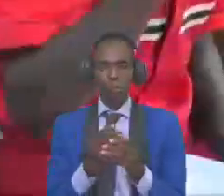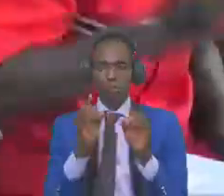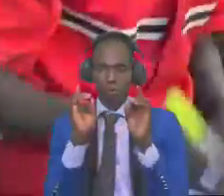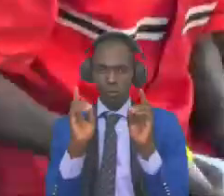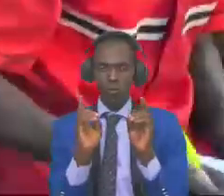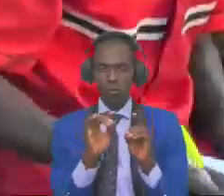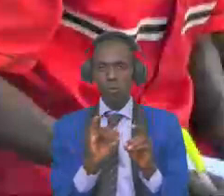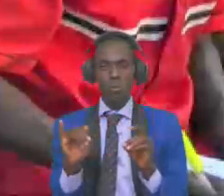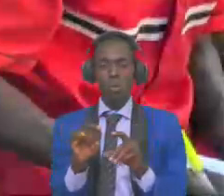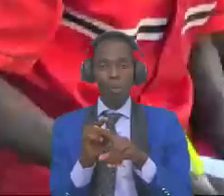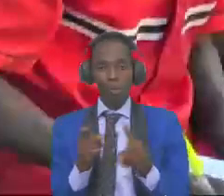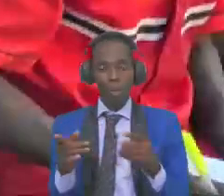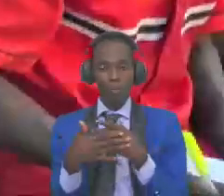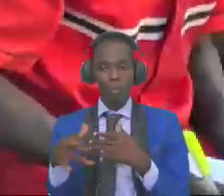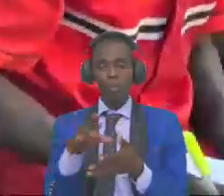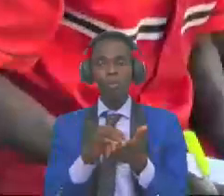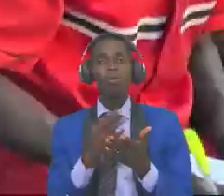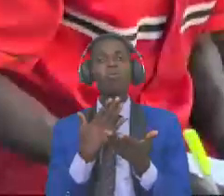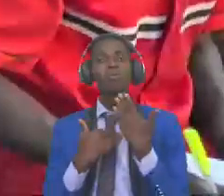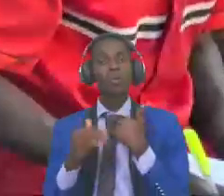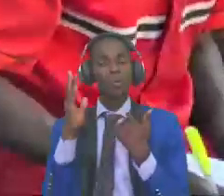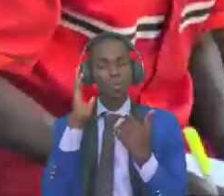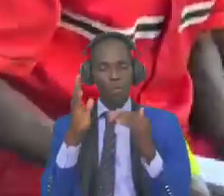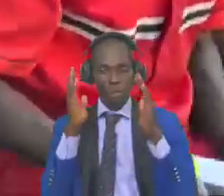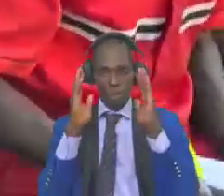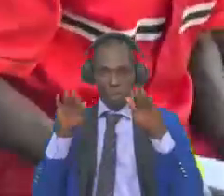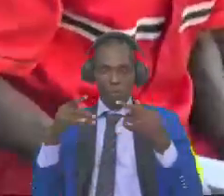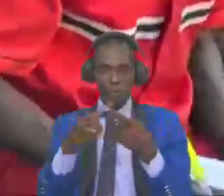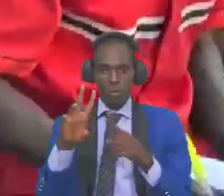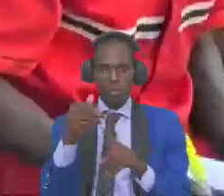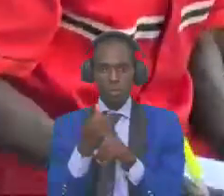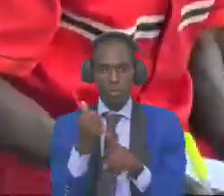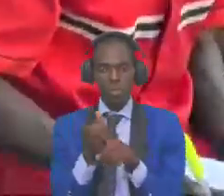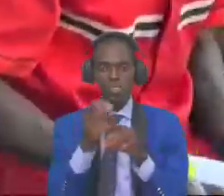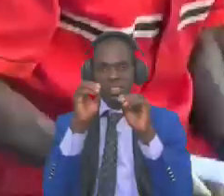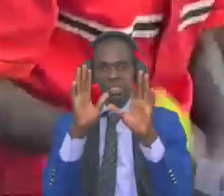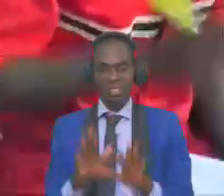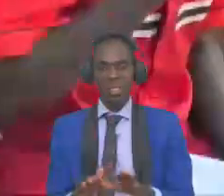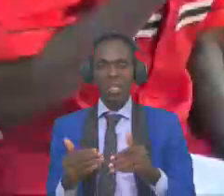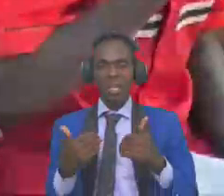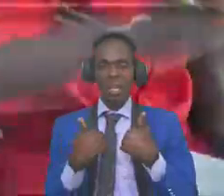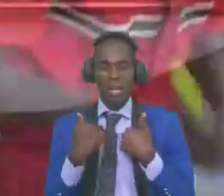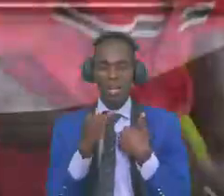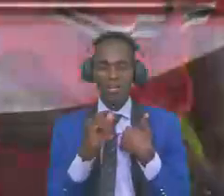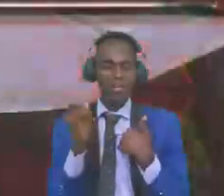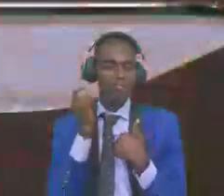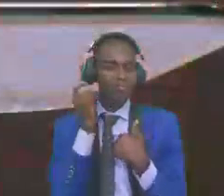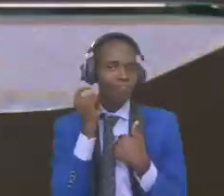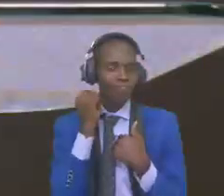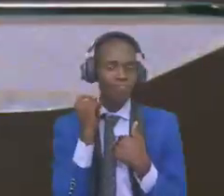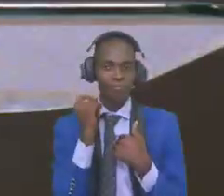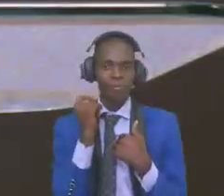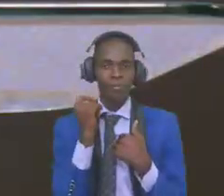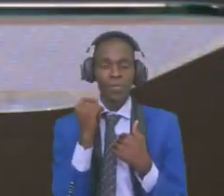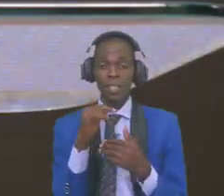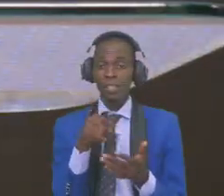shall they heap to themselves teachers having itching ears. This